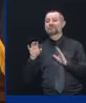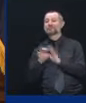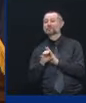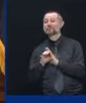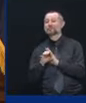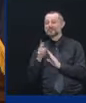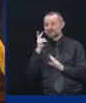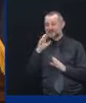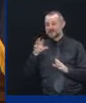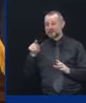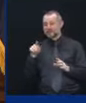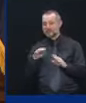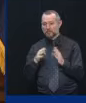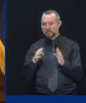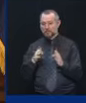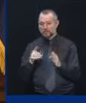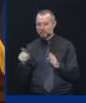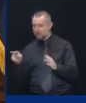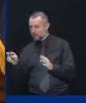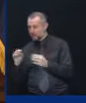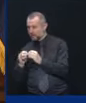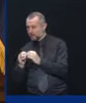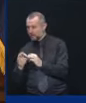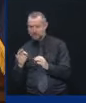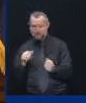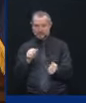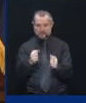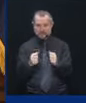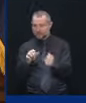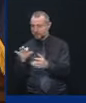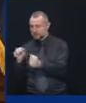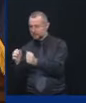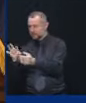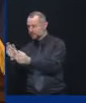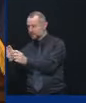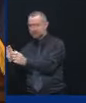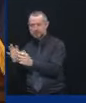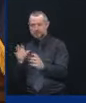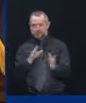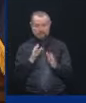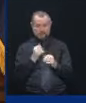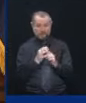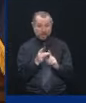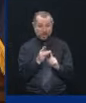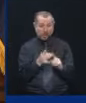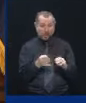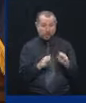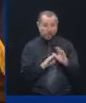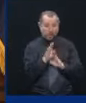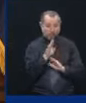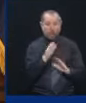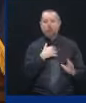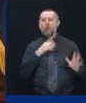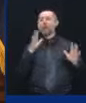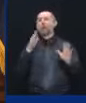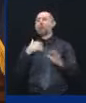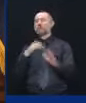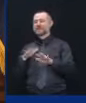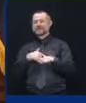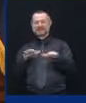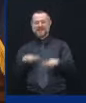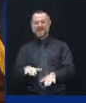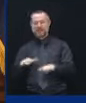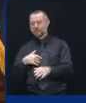while you're watching the gauges, and the gauges are infection rate, hospitalization rate, et cetera. That's what we're doing. I don't